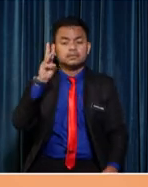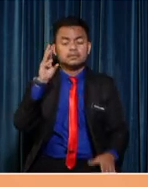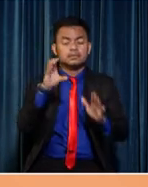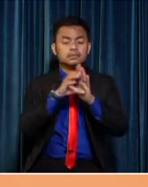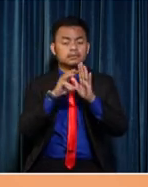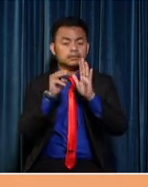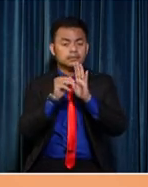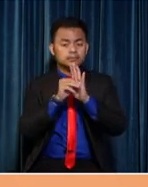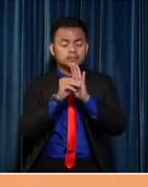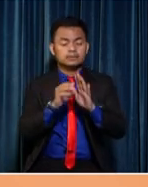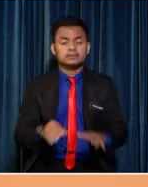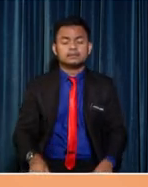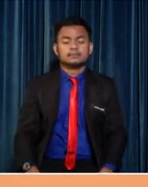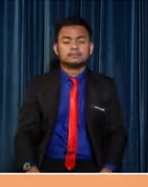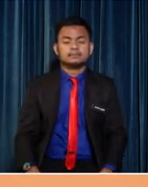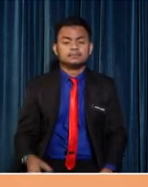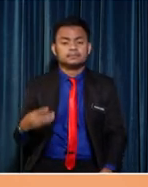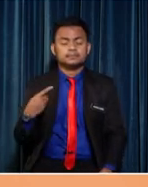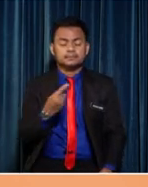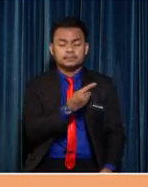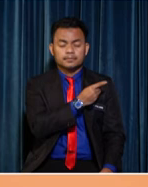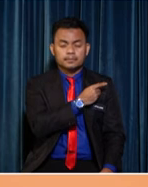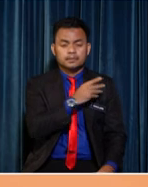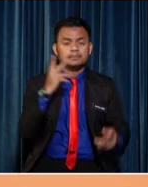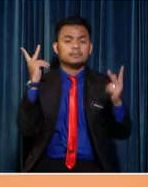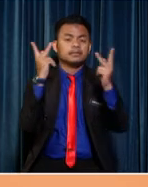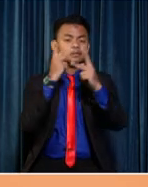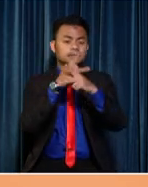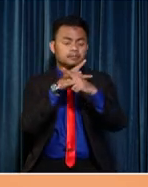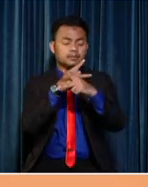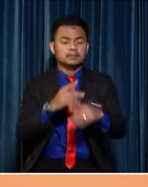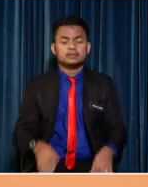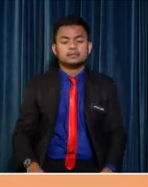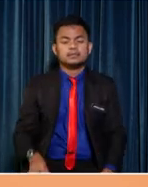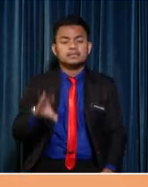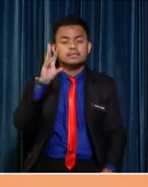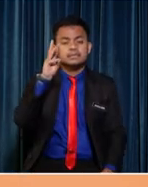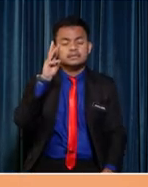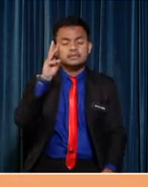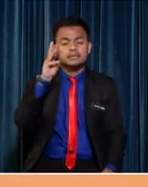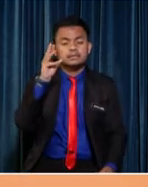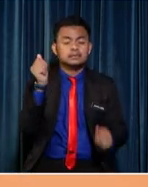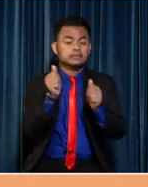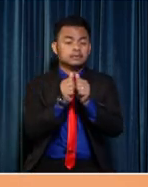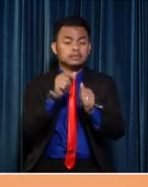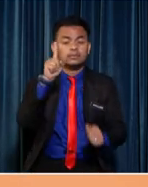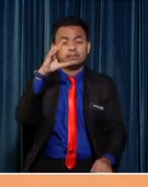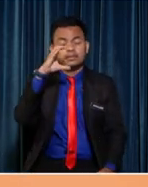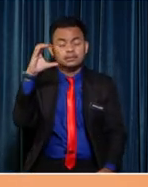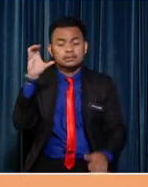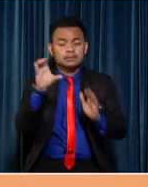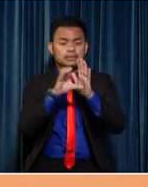centimeter, we have to multiply 6 by 100